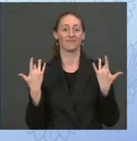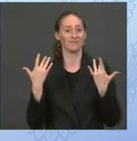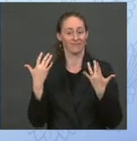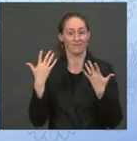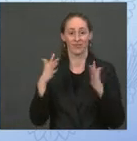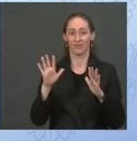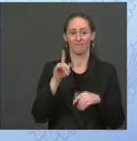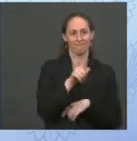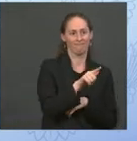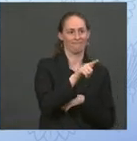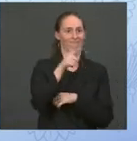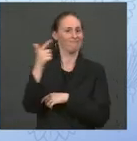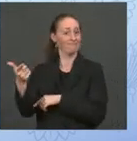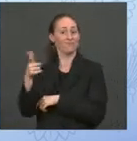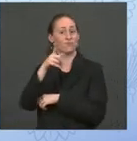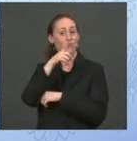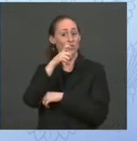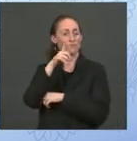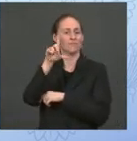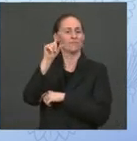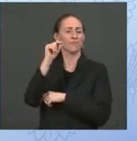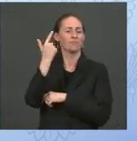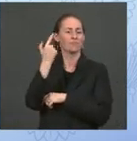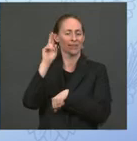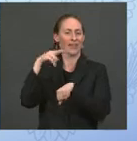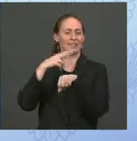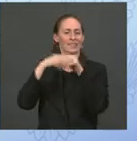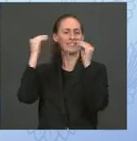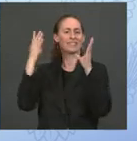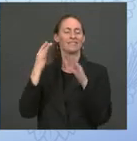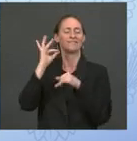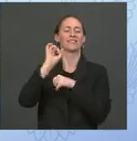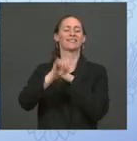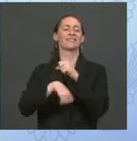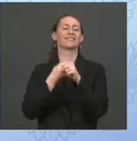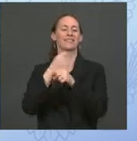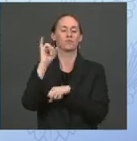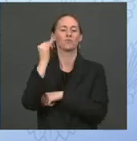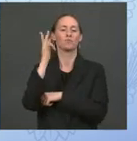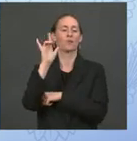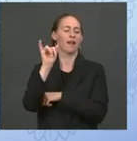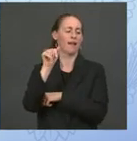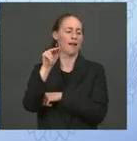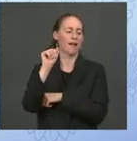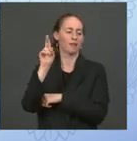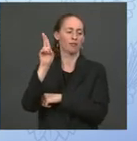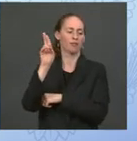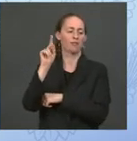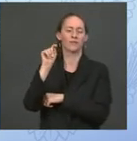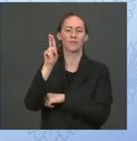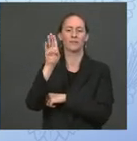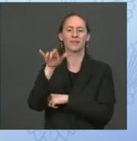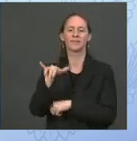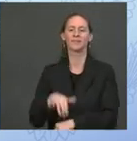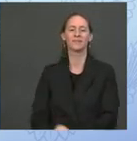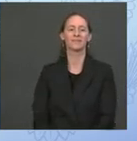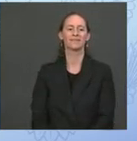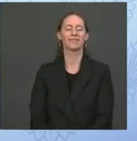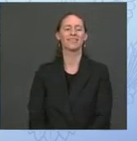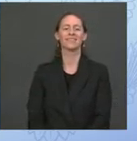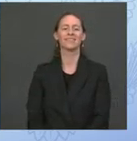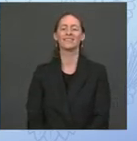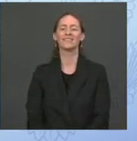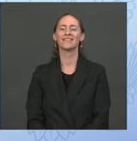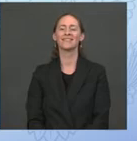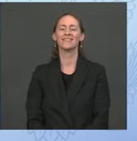our 2021 National Teacher of the Year, Juliana Urtubey. Let's give Juliana a round of